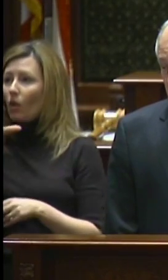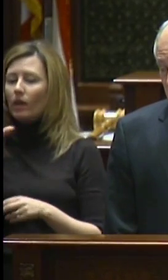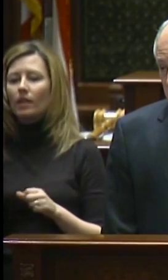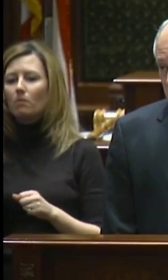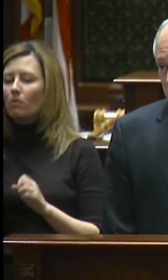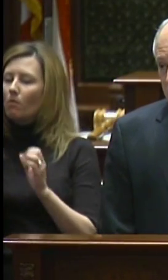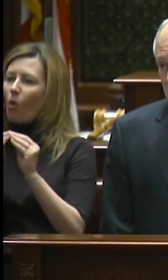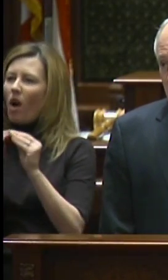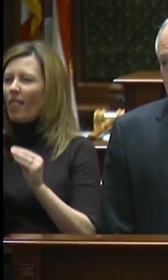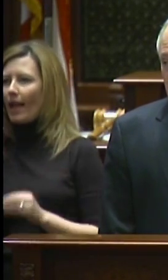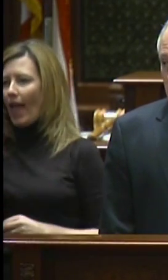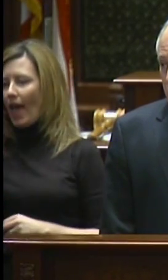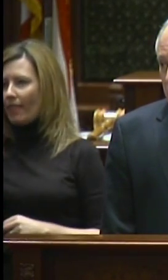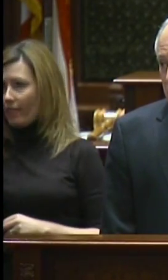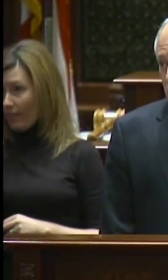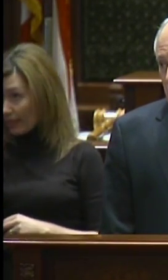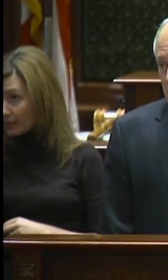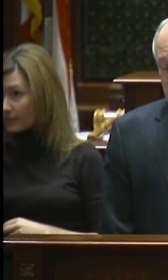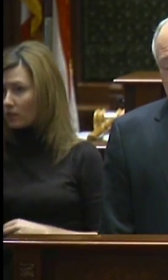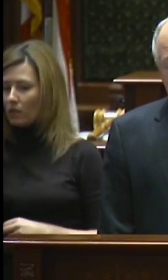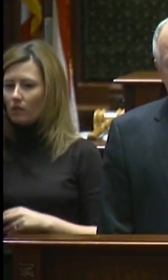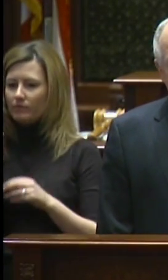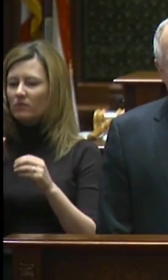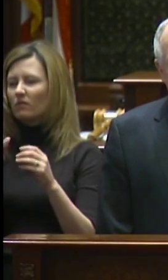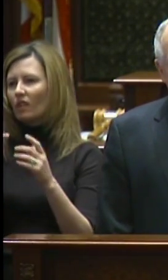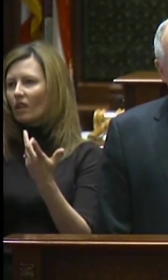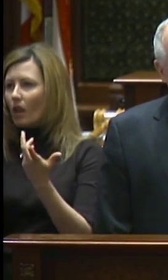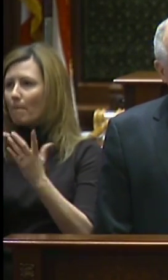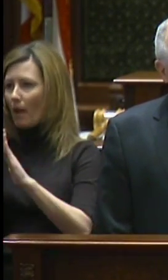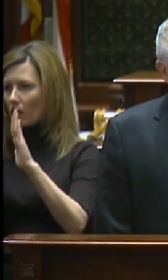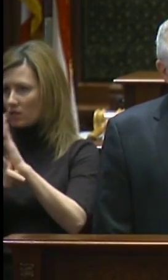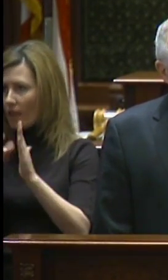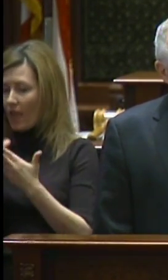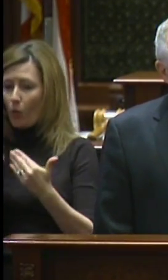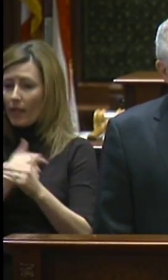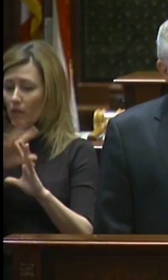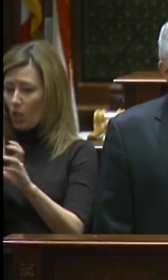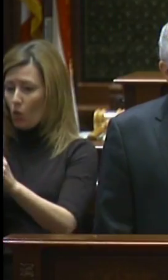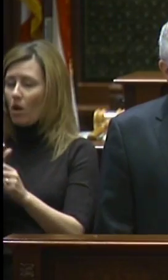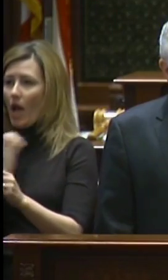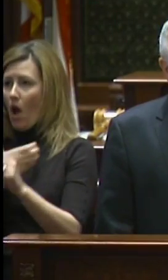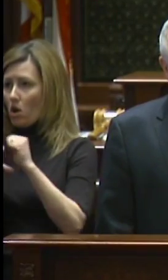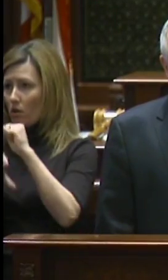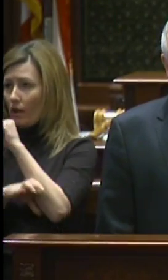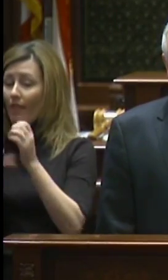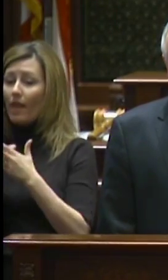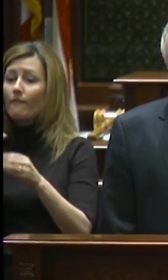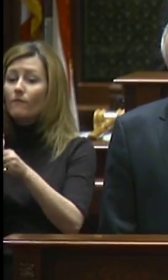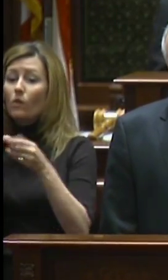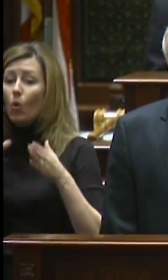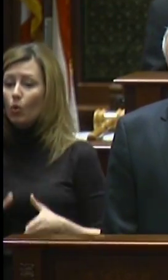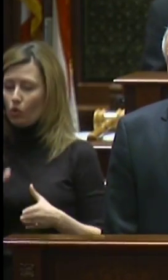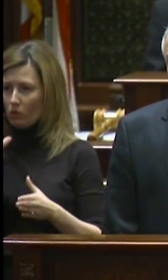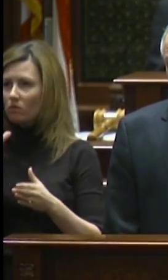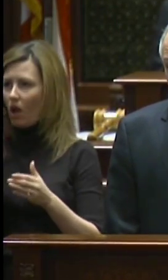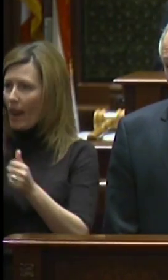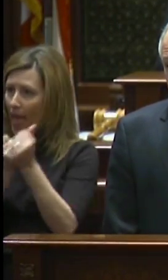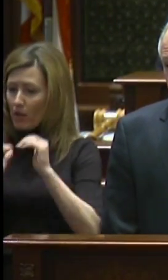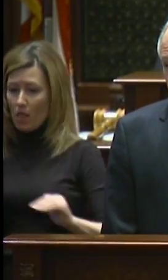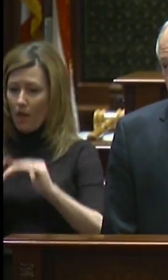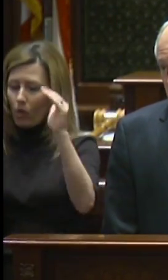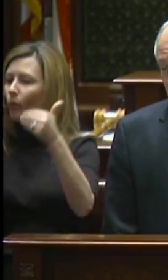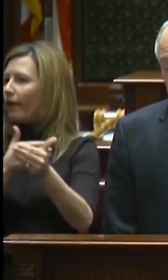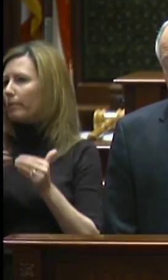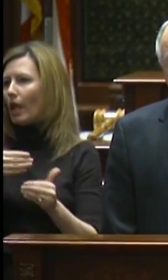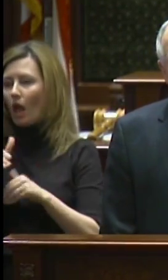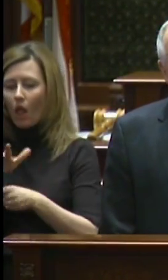ethics initiative that we would put into our Constitution that would give voters at every level of government, whether it be the local level